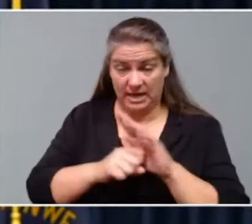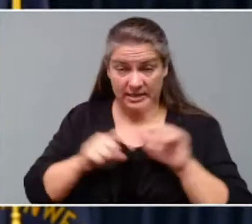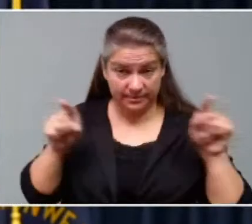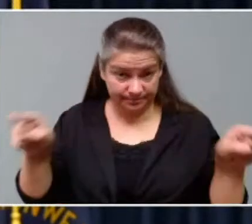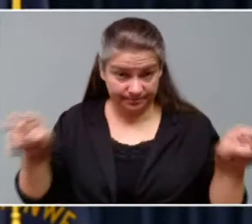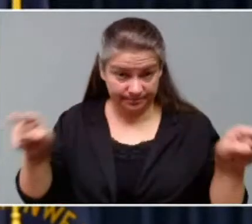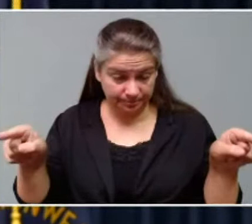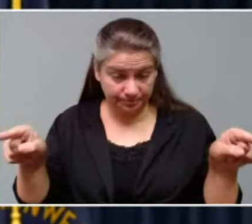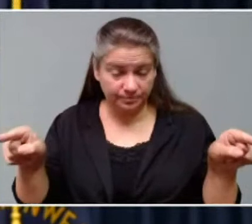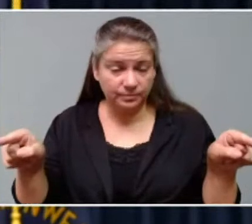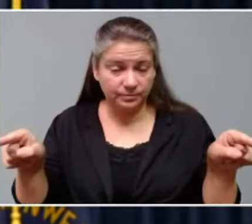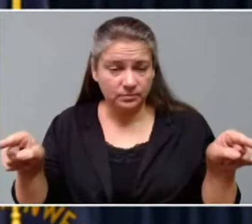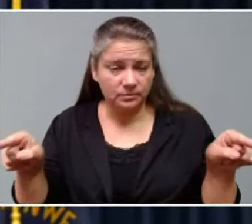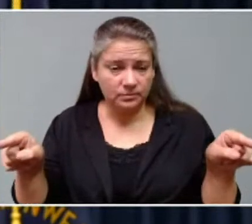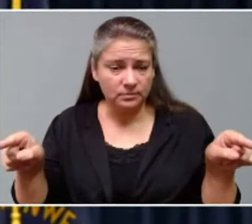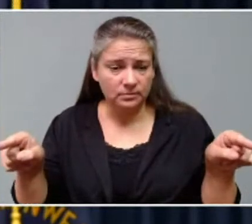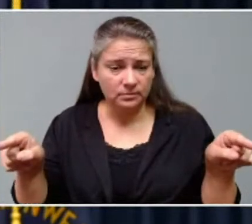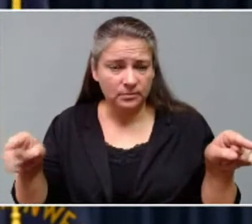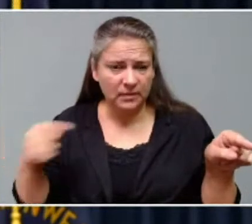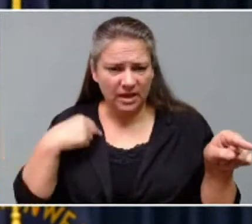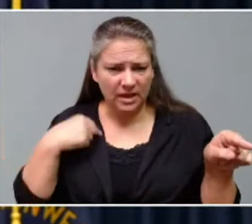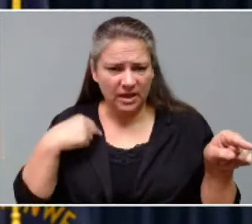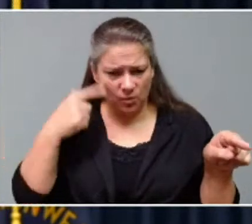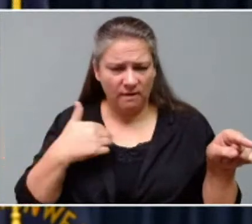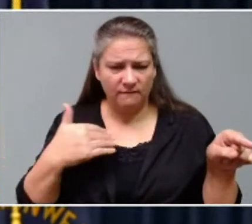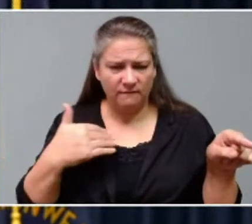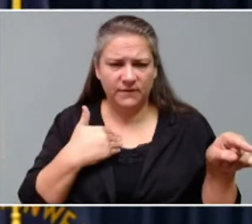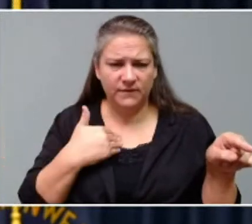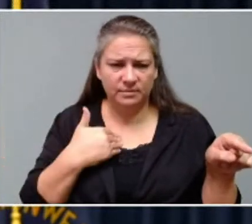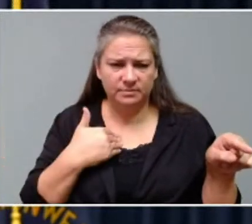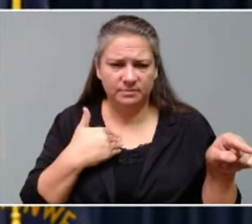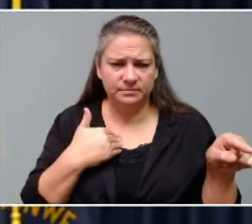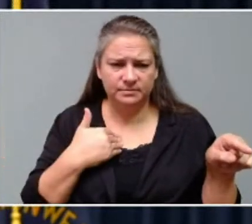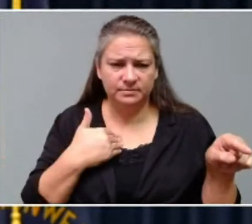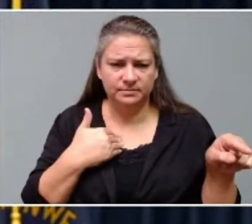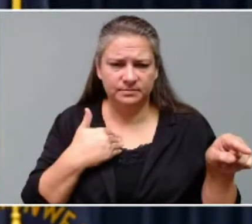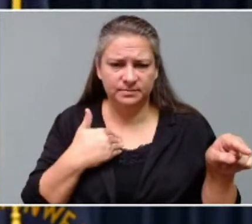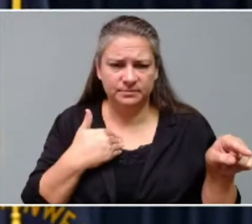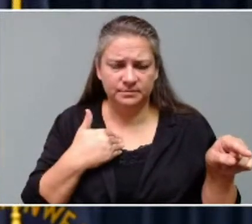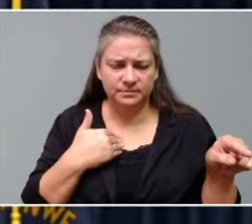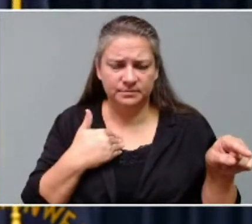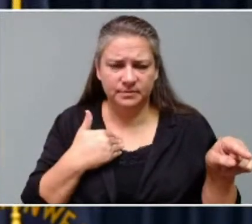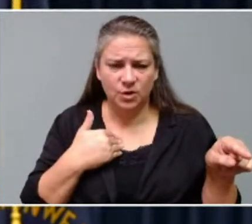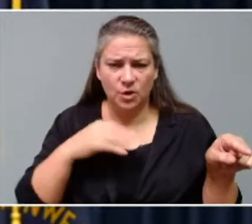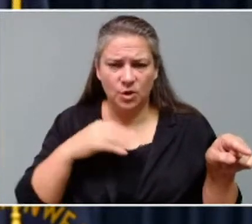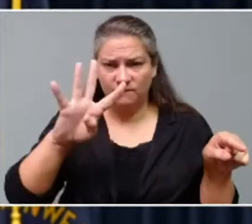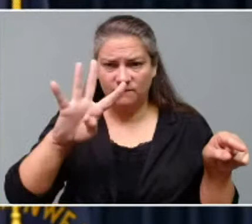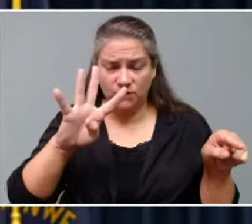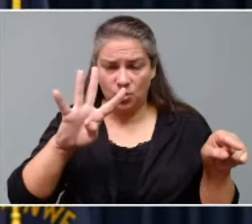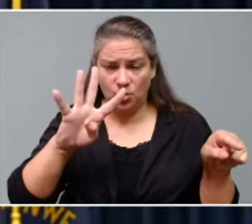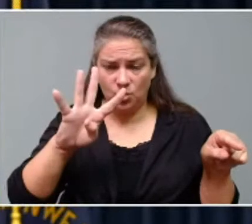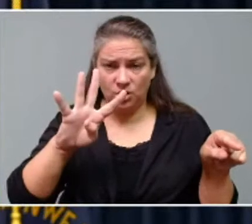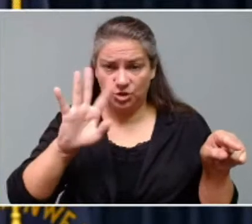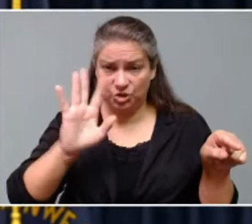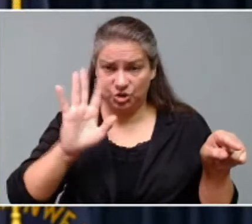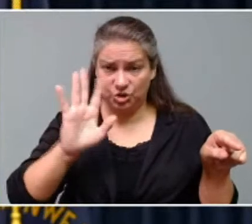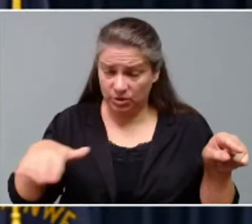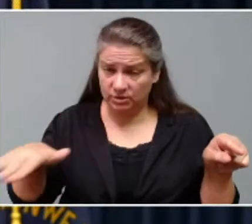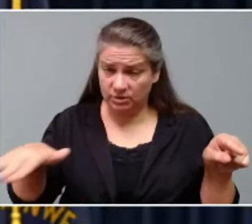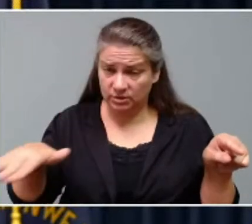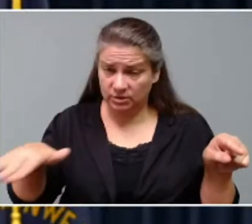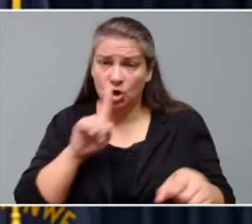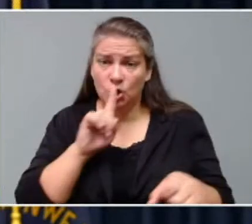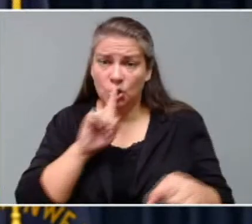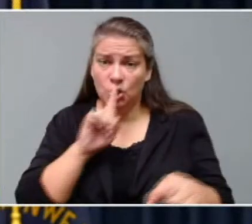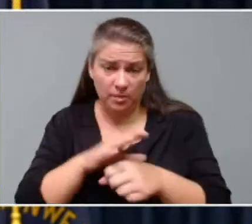down. I think we have what we know of 4 children currently confirmed in the